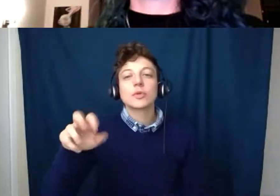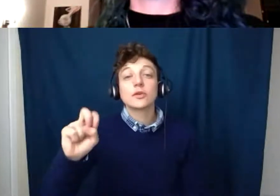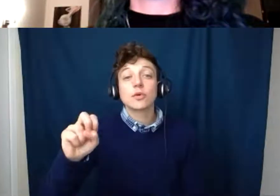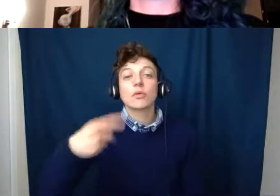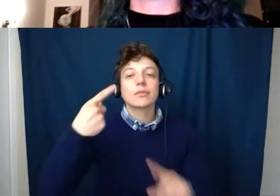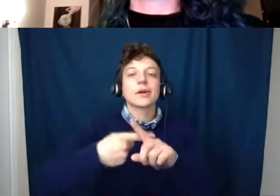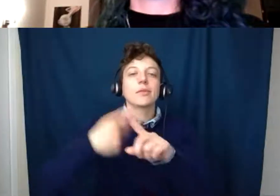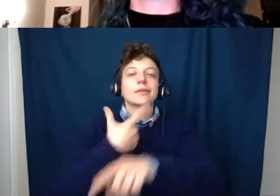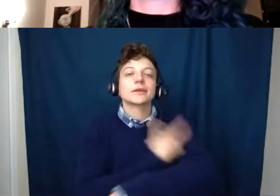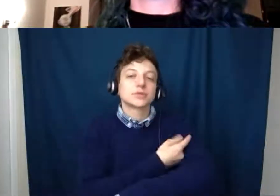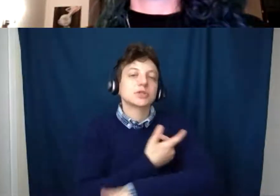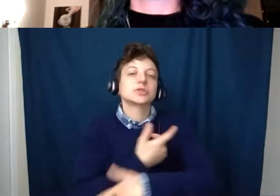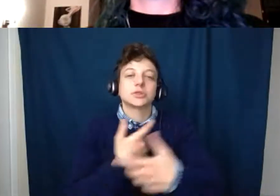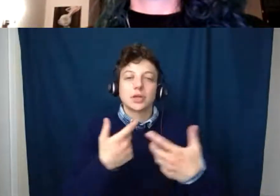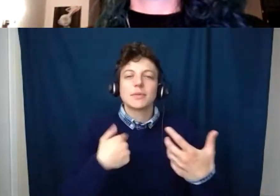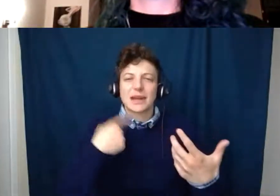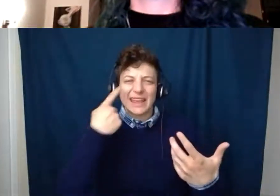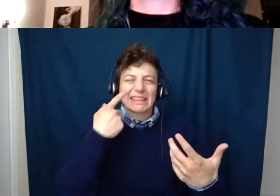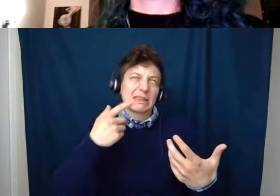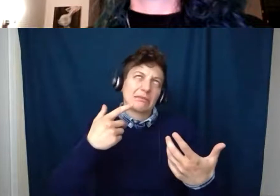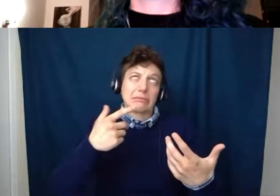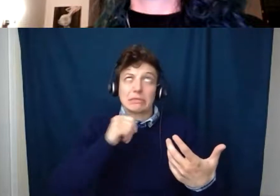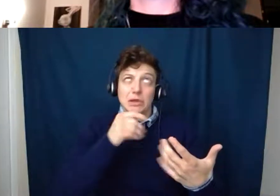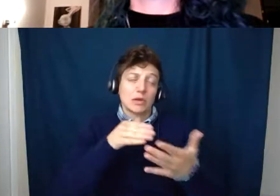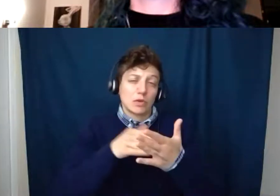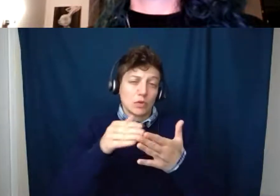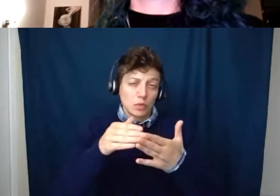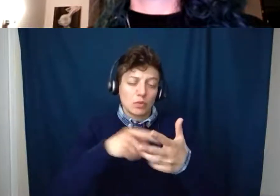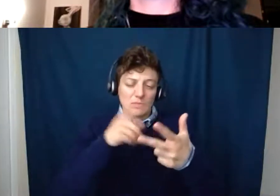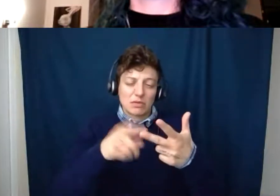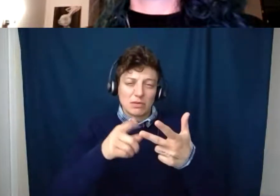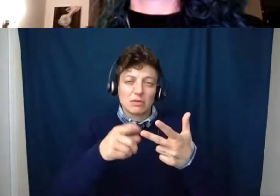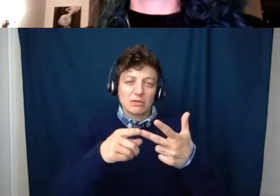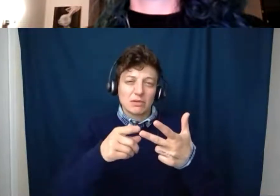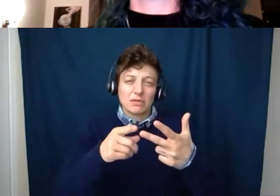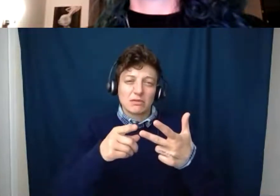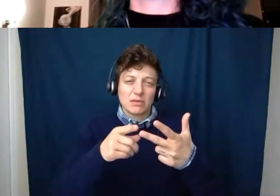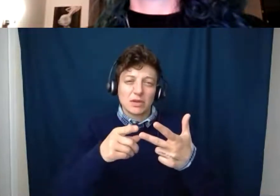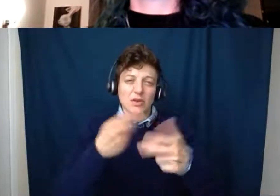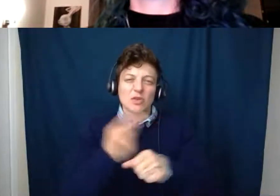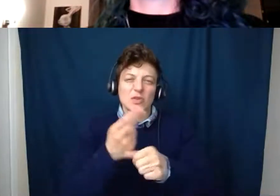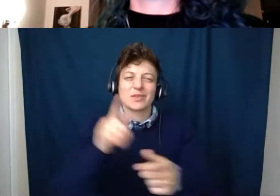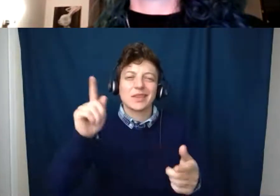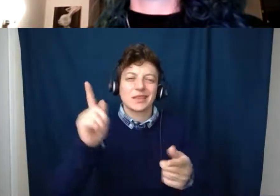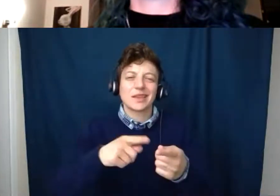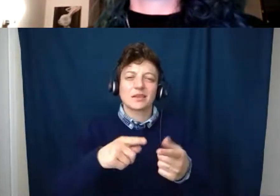actually, but I would say that one is the least utilized of those three. Methadone access in Philly is